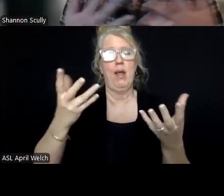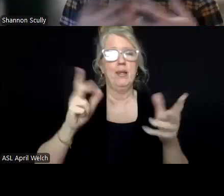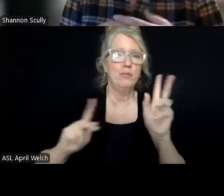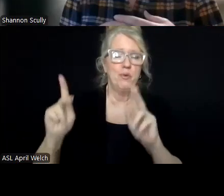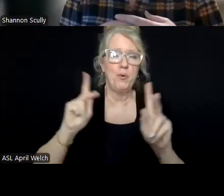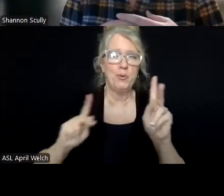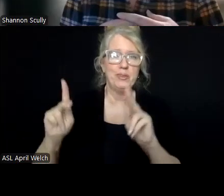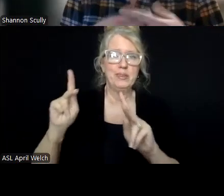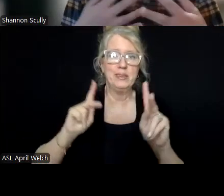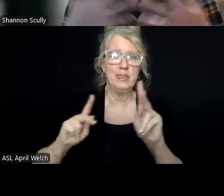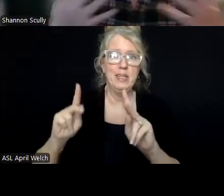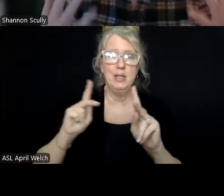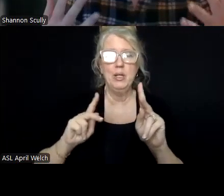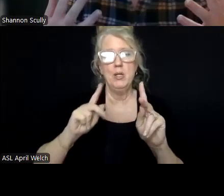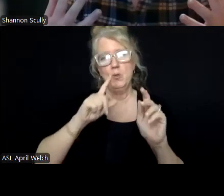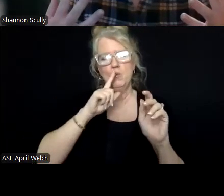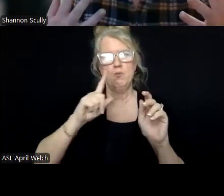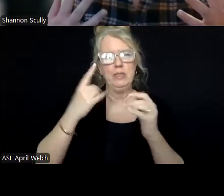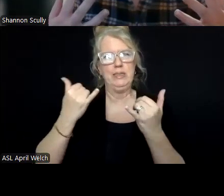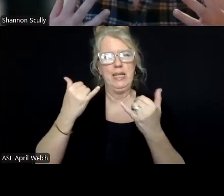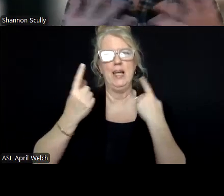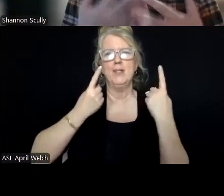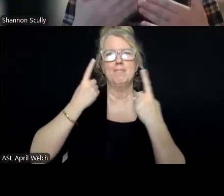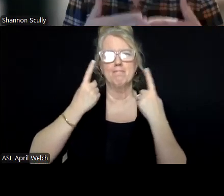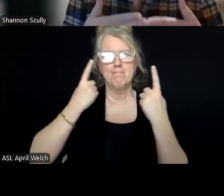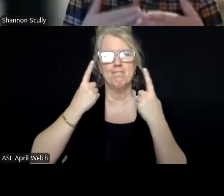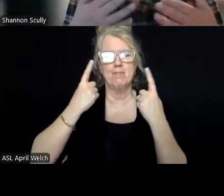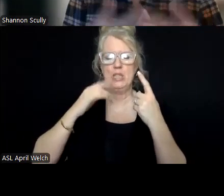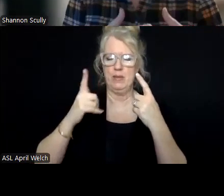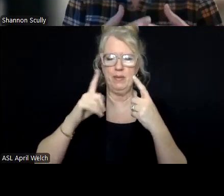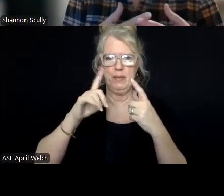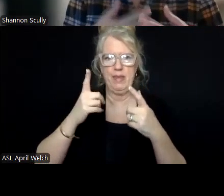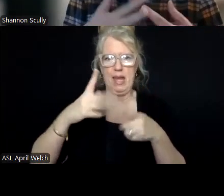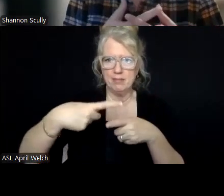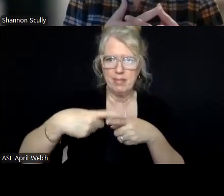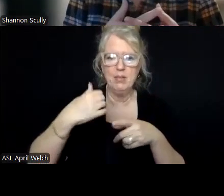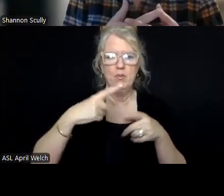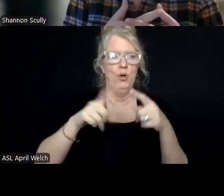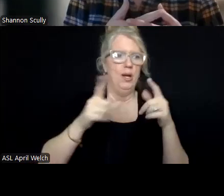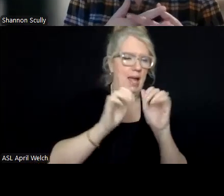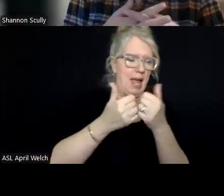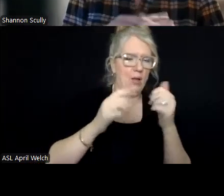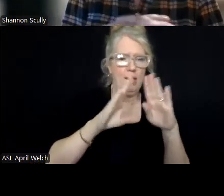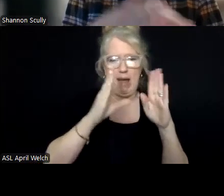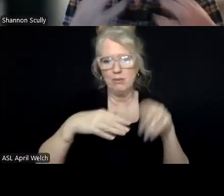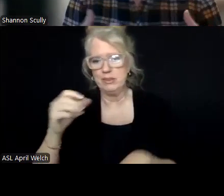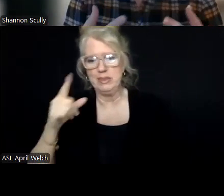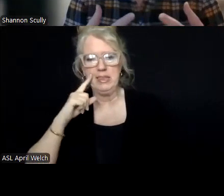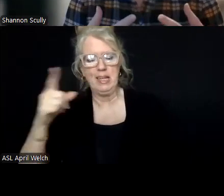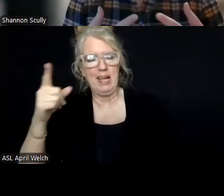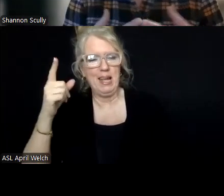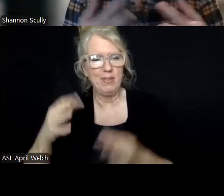are really kind of questioning kind of that intersection of housing in the criminal justice system in